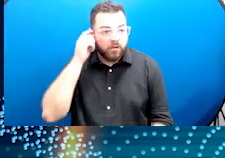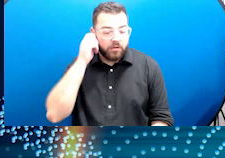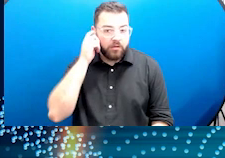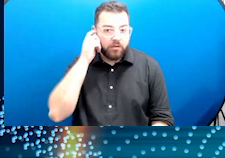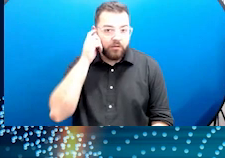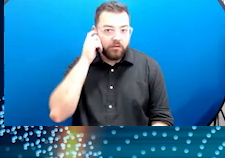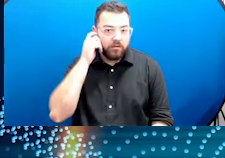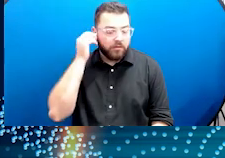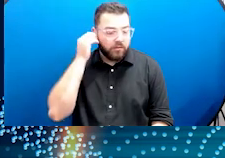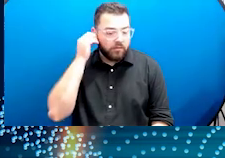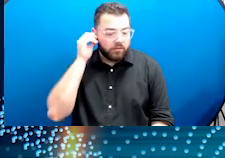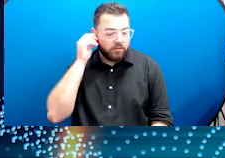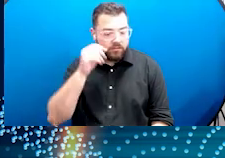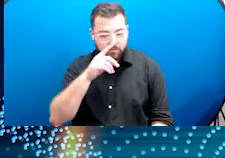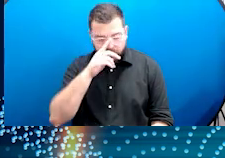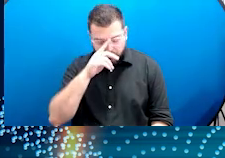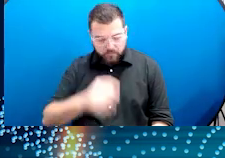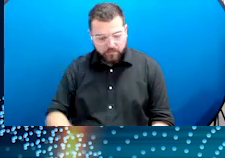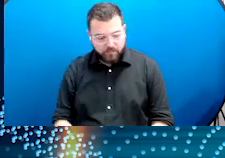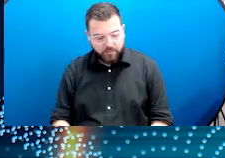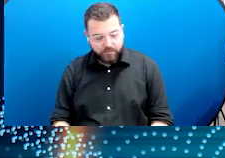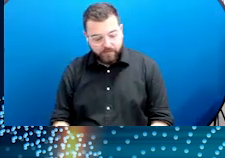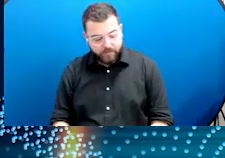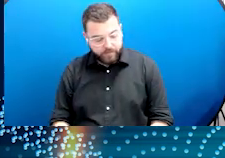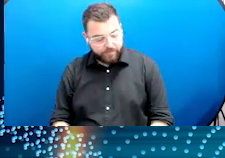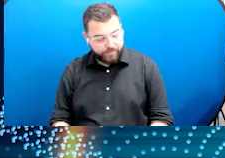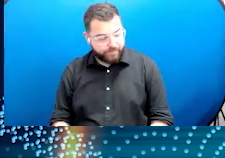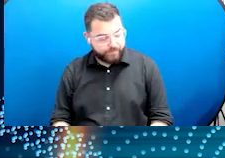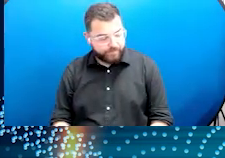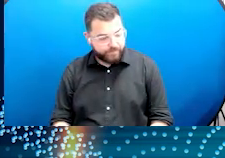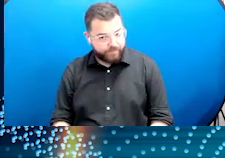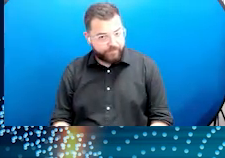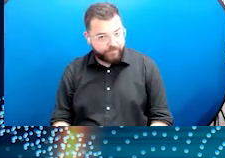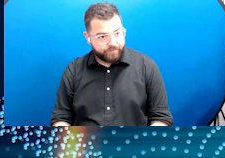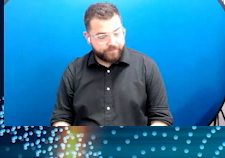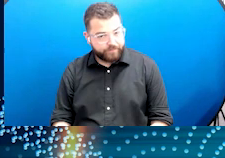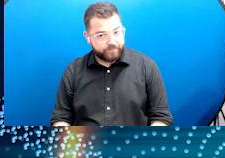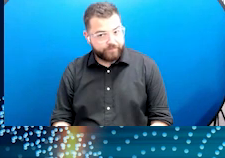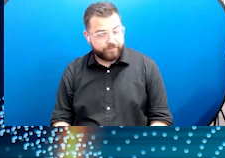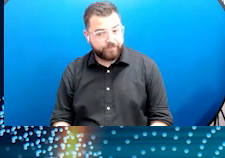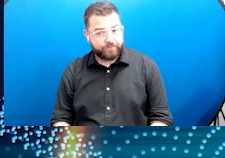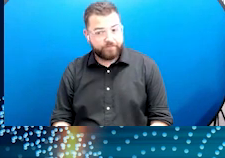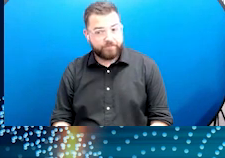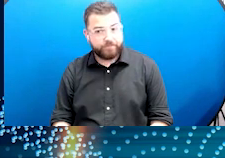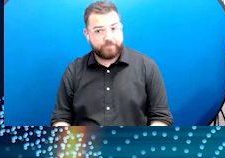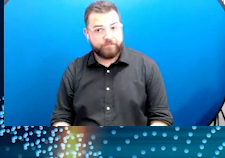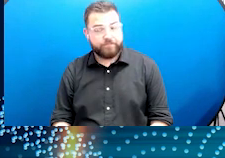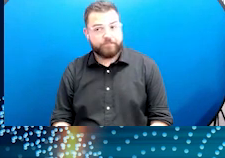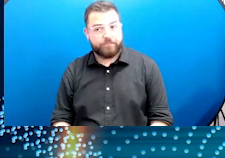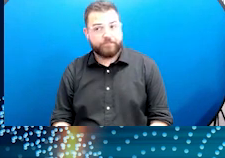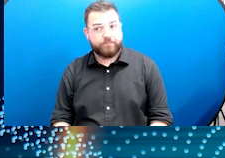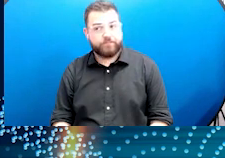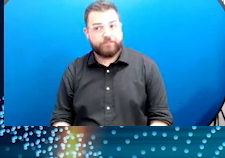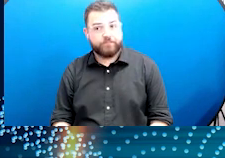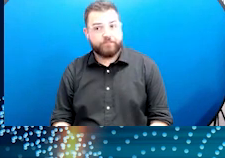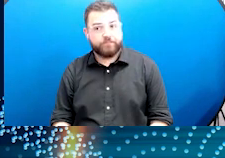And, or got that in the chat maybe, oh, cool, yeah. Where's the? Oh, yeah, I forgot to, more to